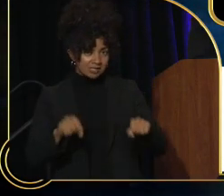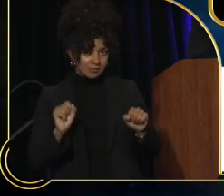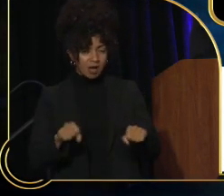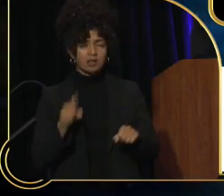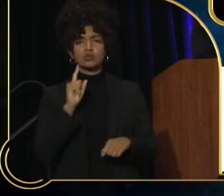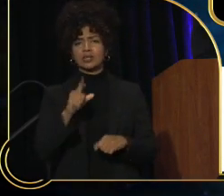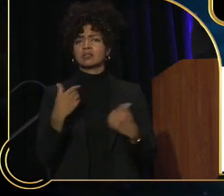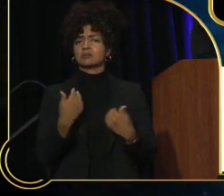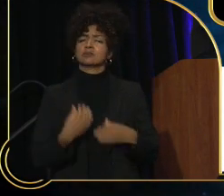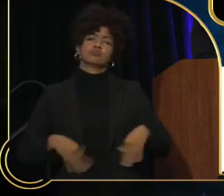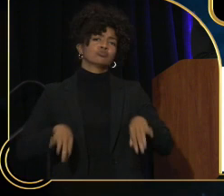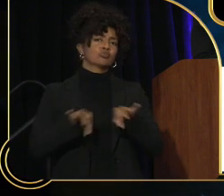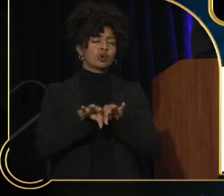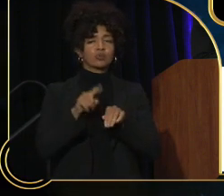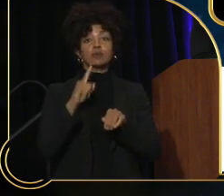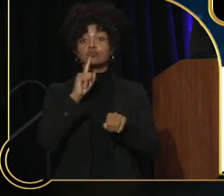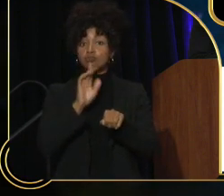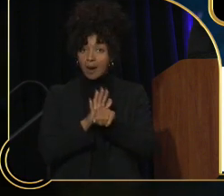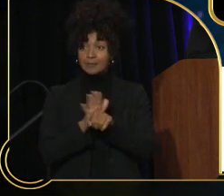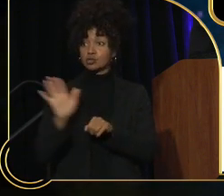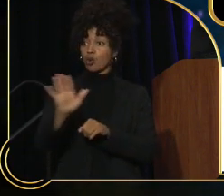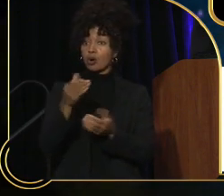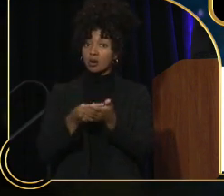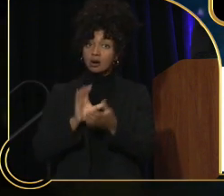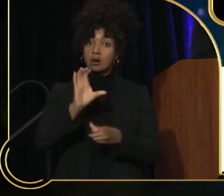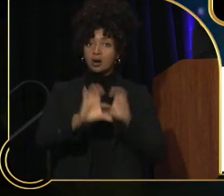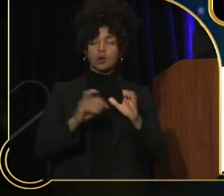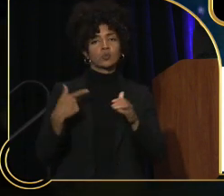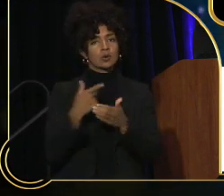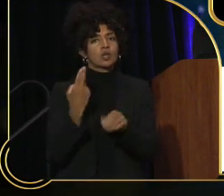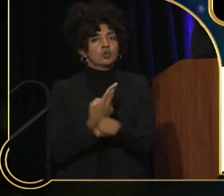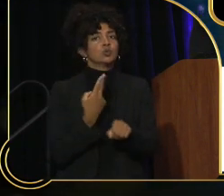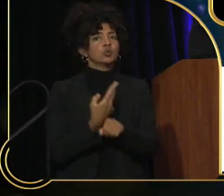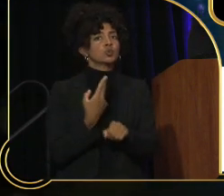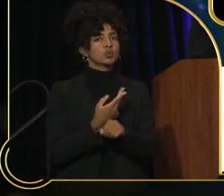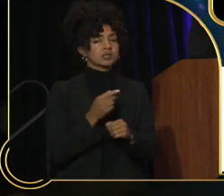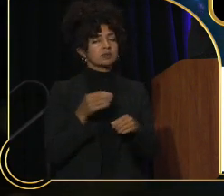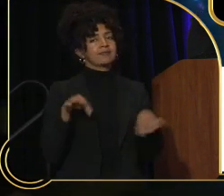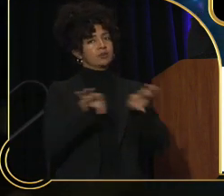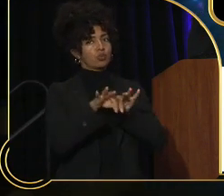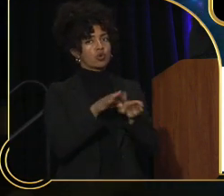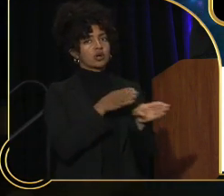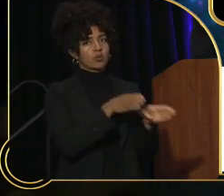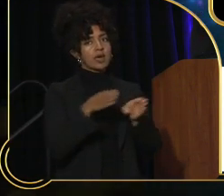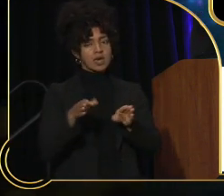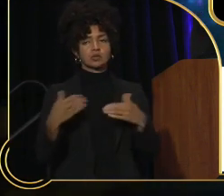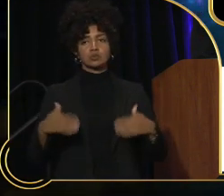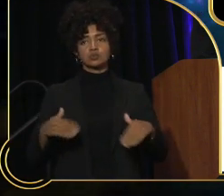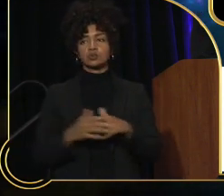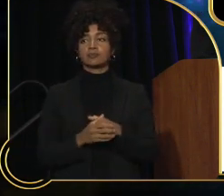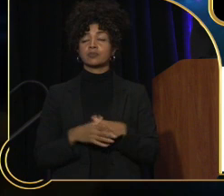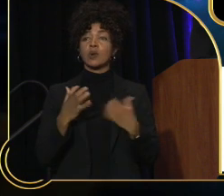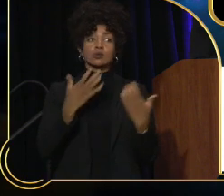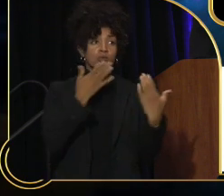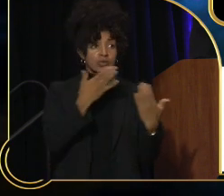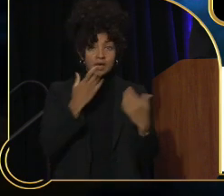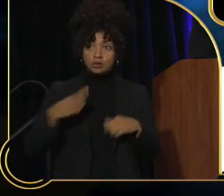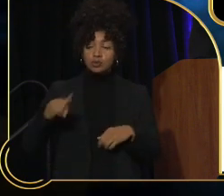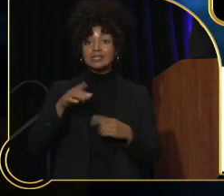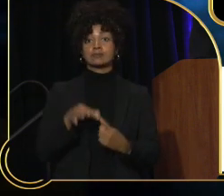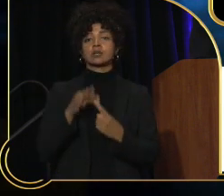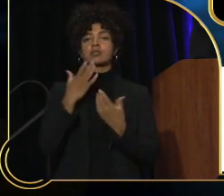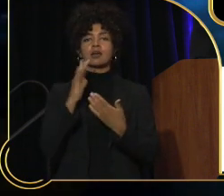it. So I want to thank you, but I also want to thank you especially our sponsors. A special shout out to our